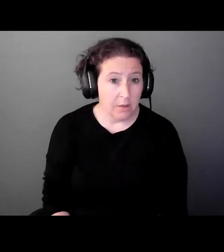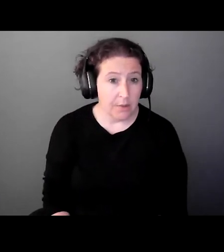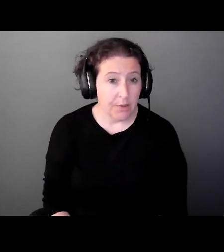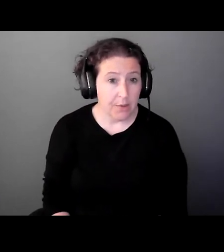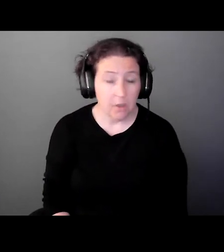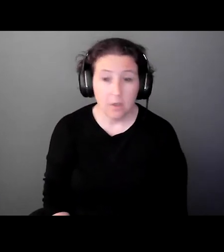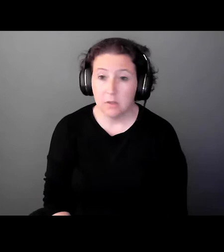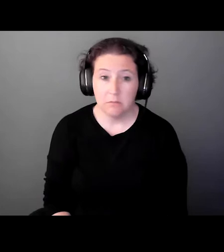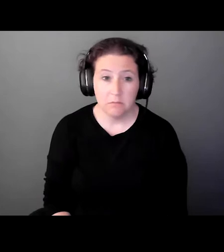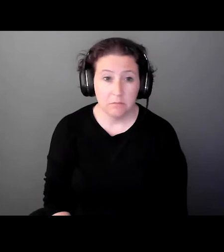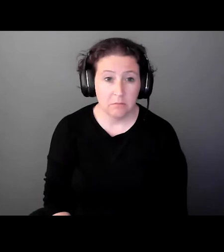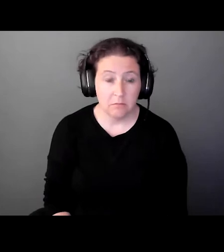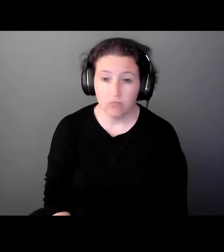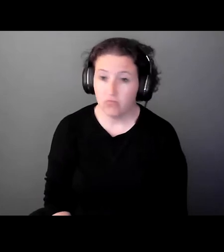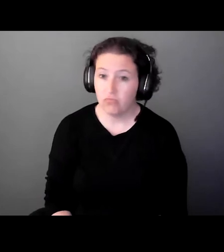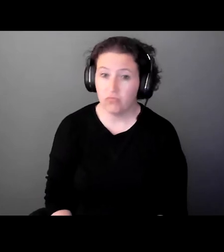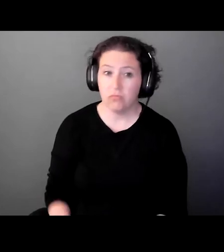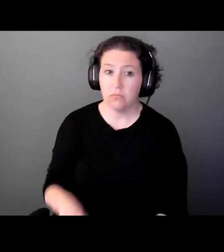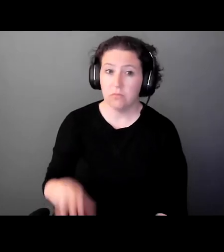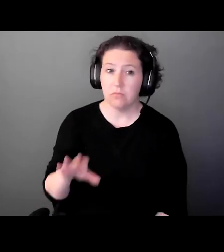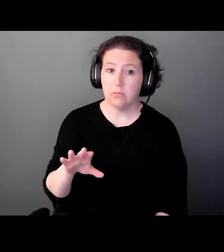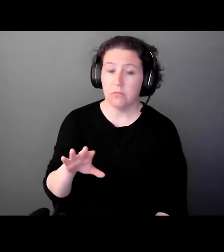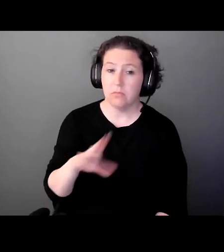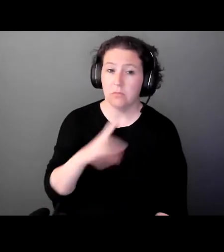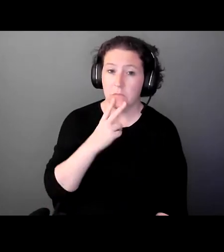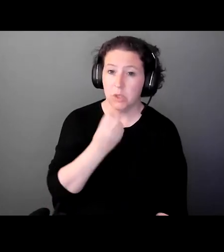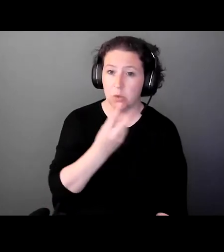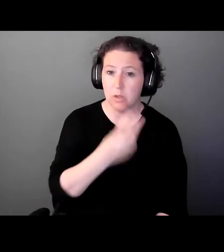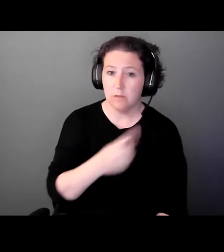No, the infant in 12 through 16